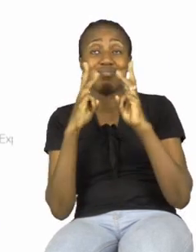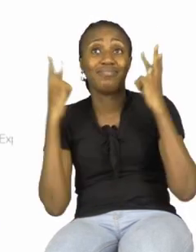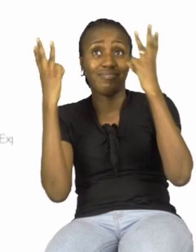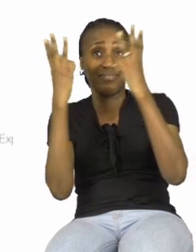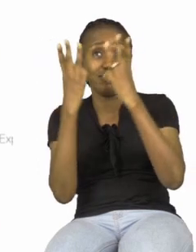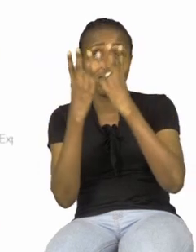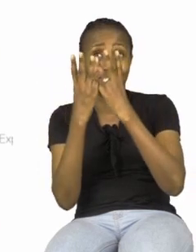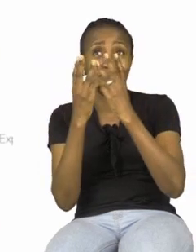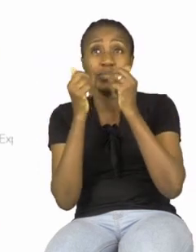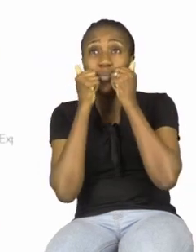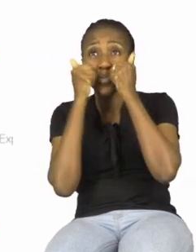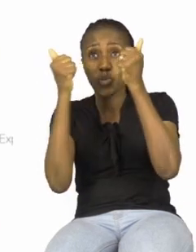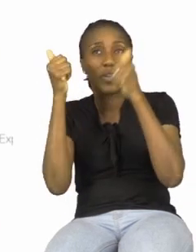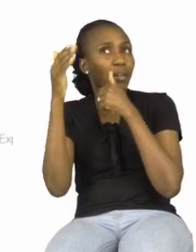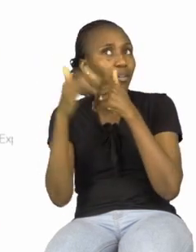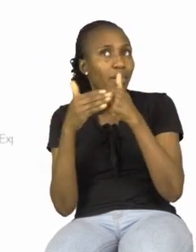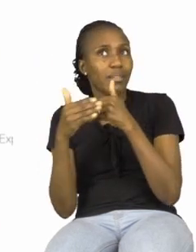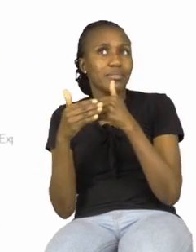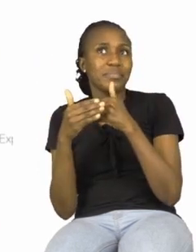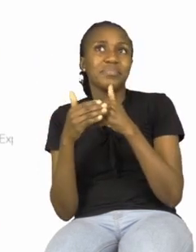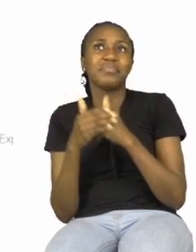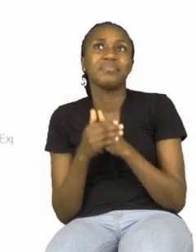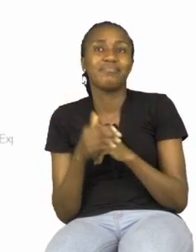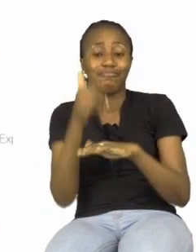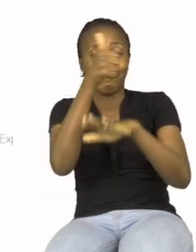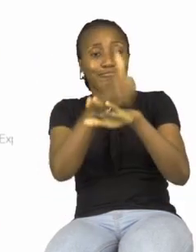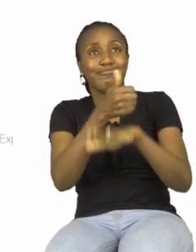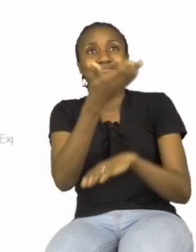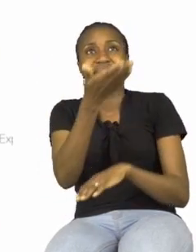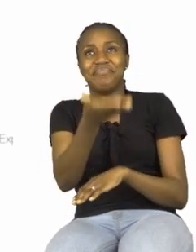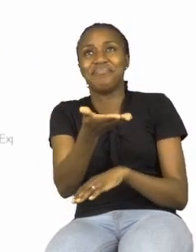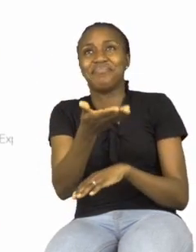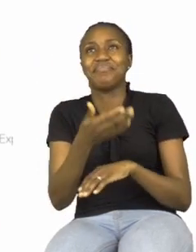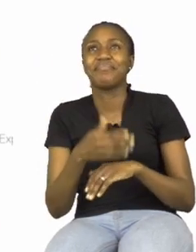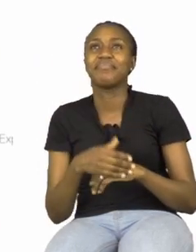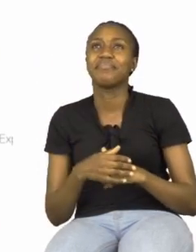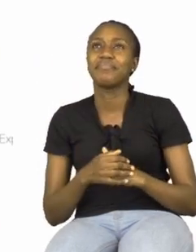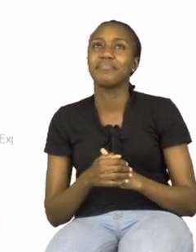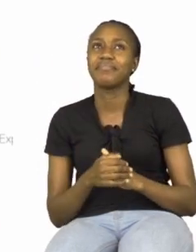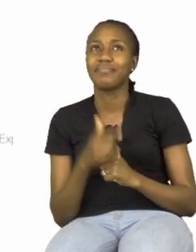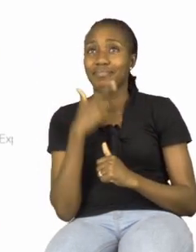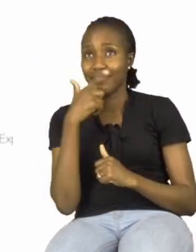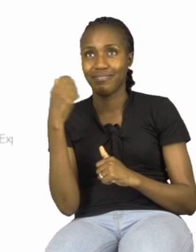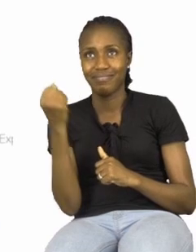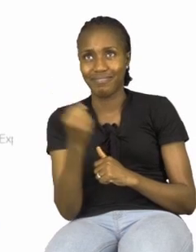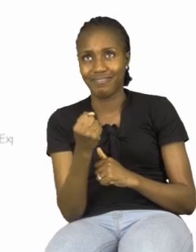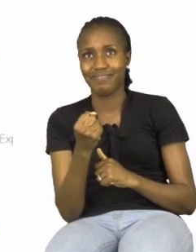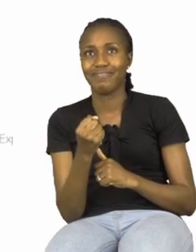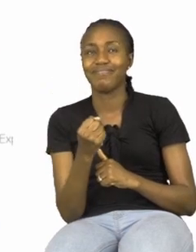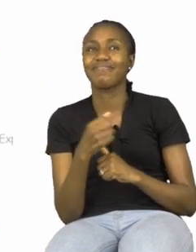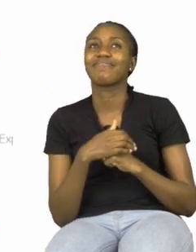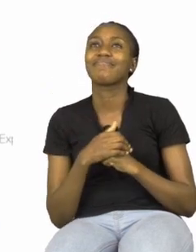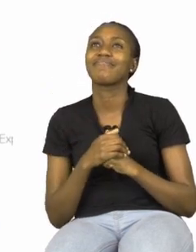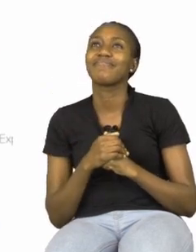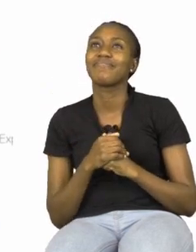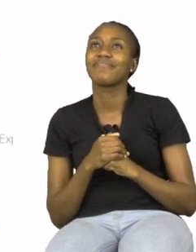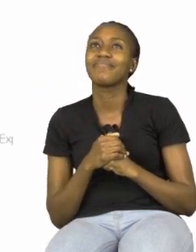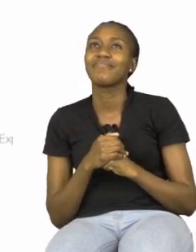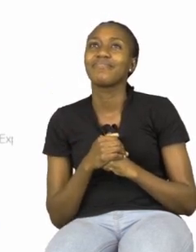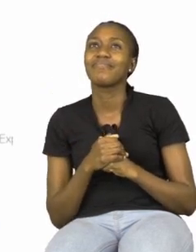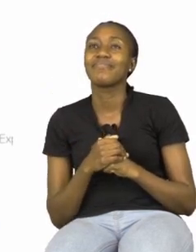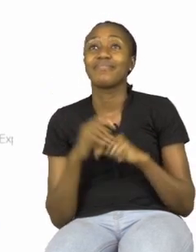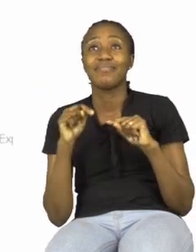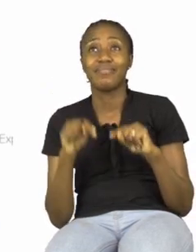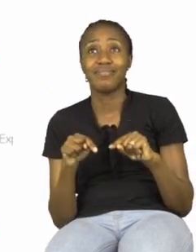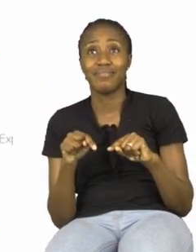task, a mammoth task ahead, and that's the World Cup. So good luck. Thank you for coming. Thank you. Thank you so much for having me, NMH. All right. From me, Jesse